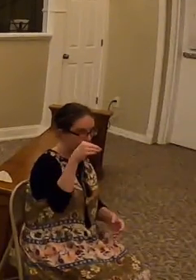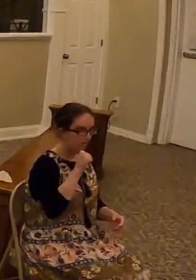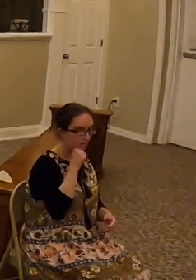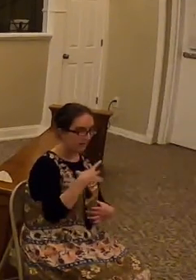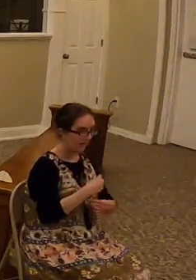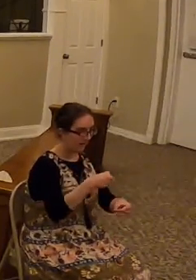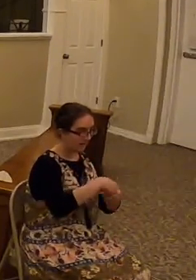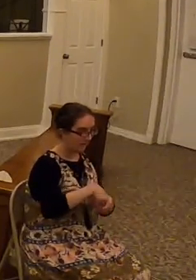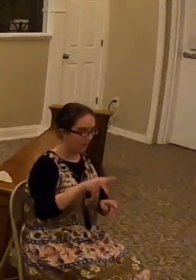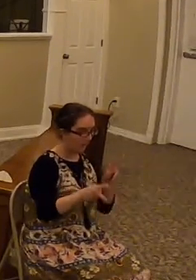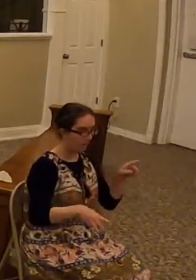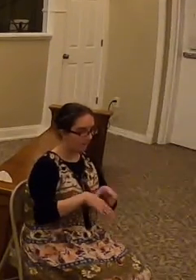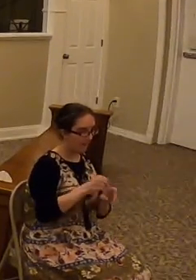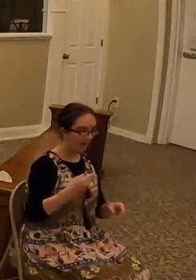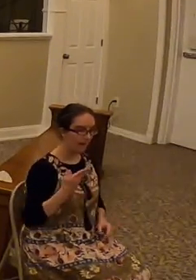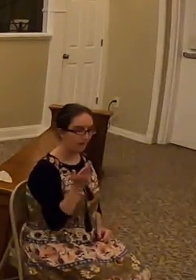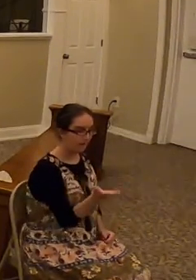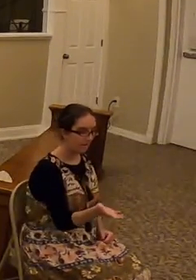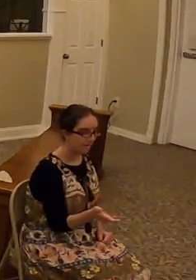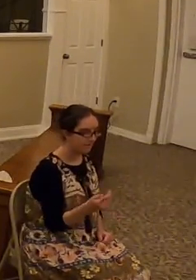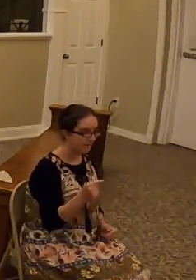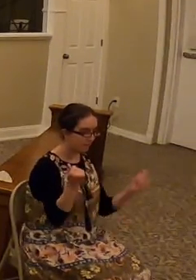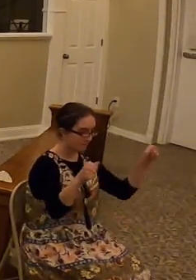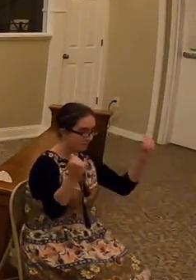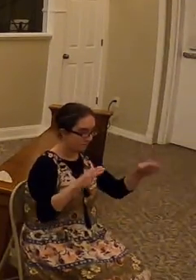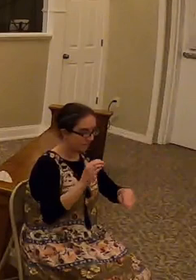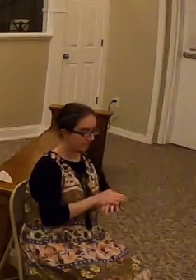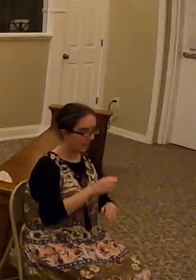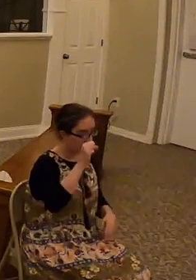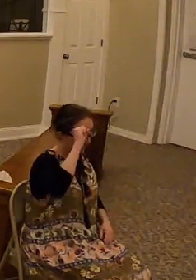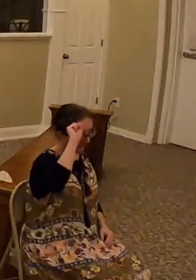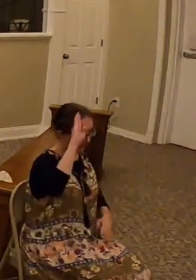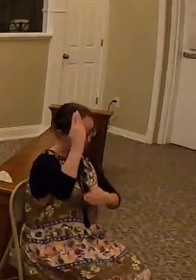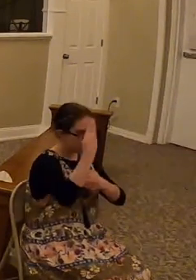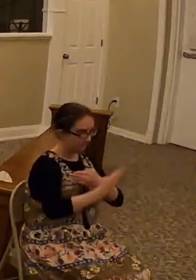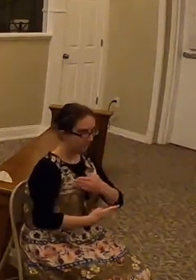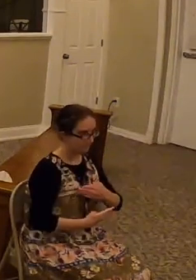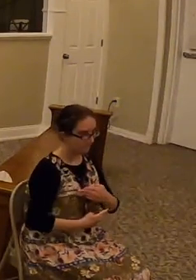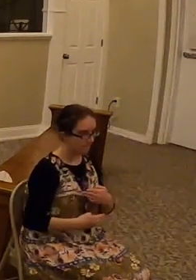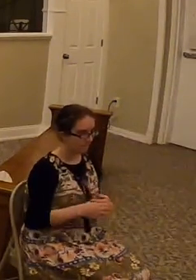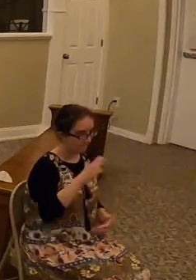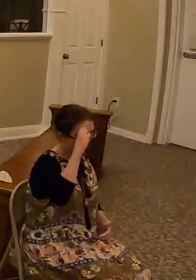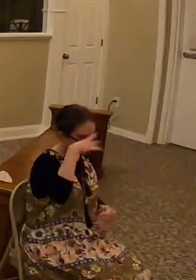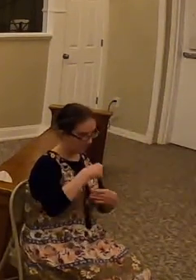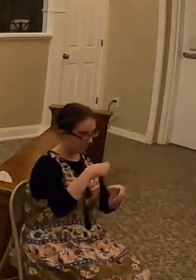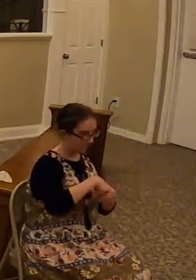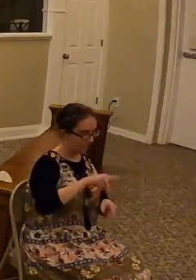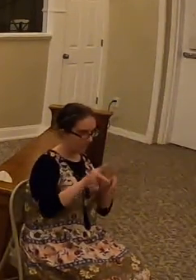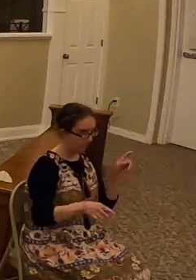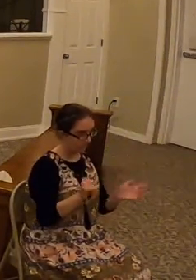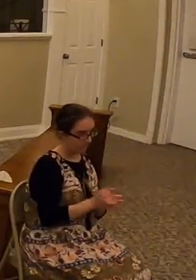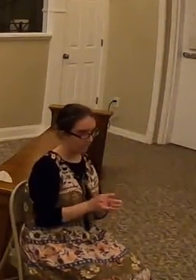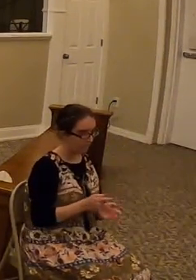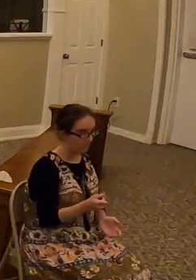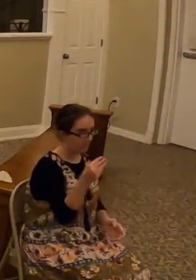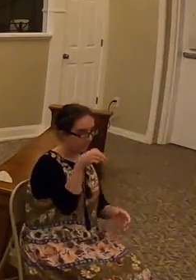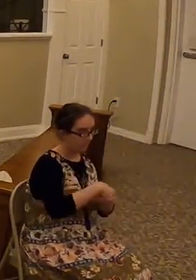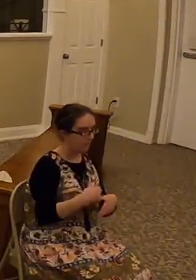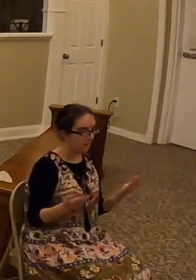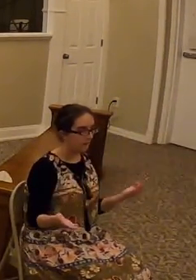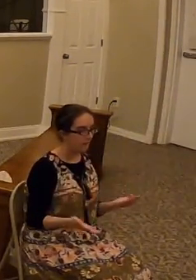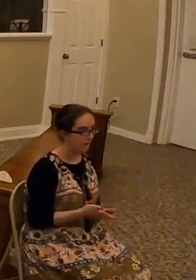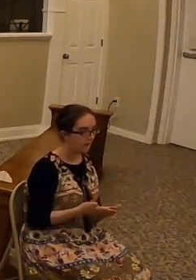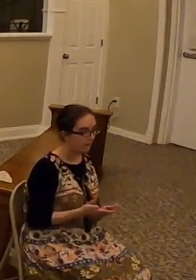not interested in the people out there. They're already on his side. He's interested in the people that are coming in